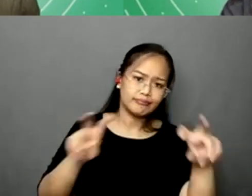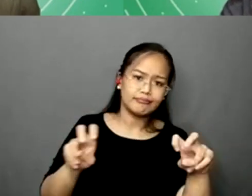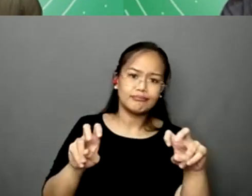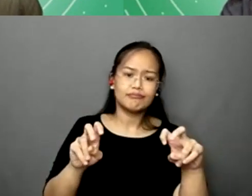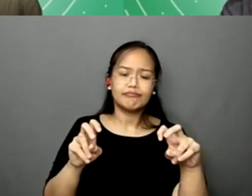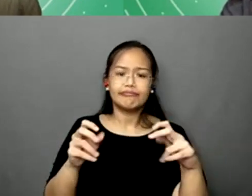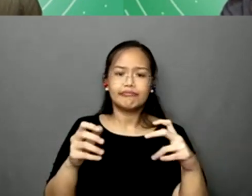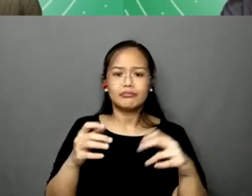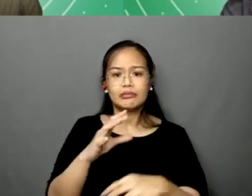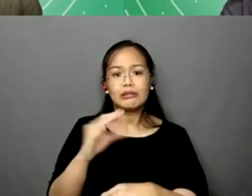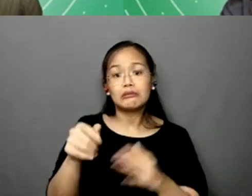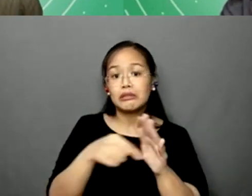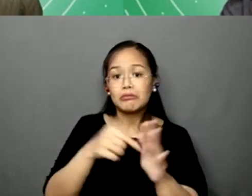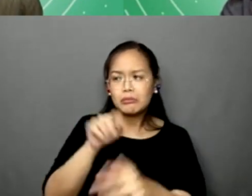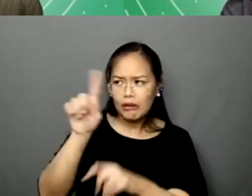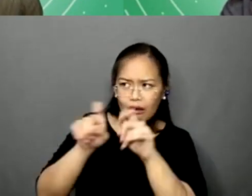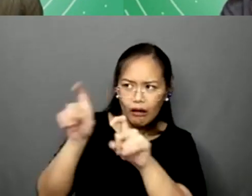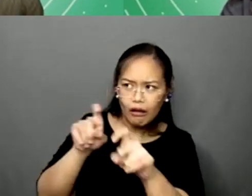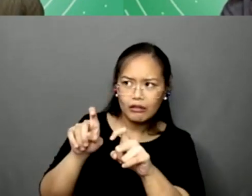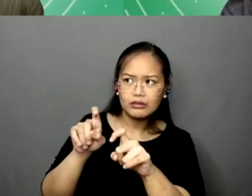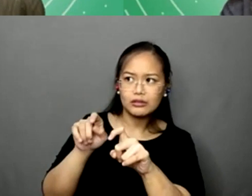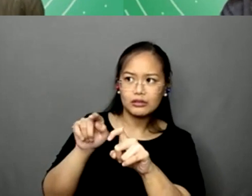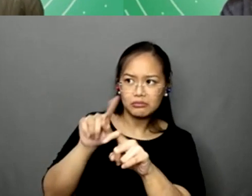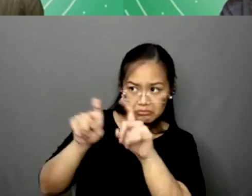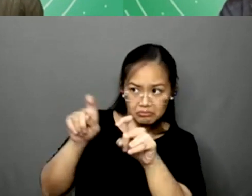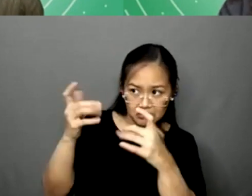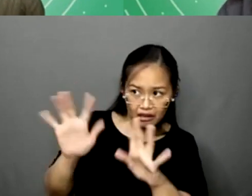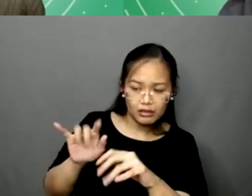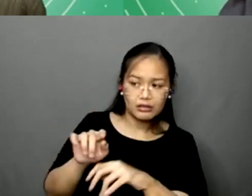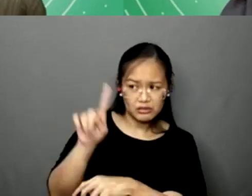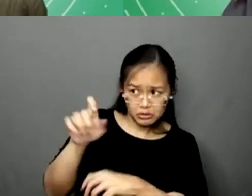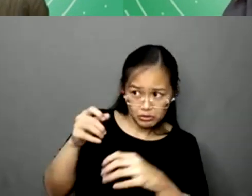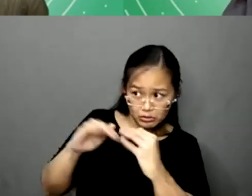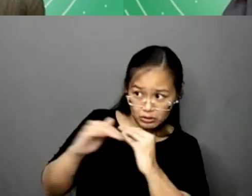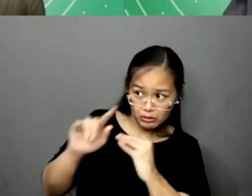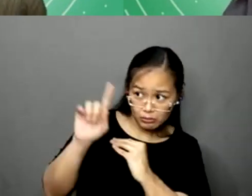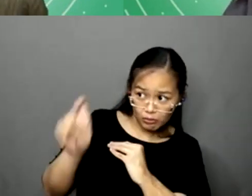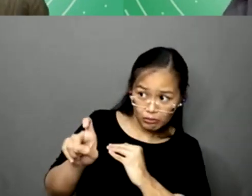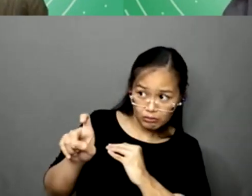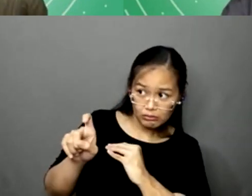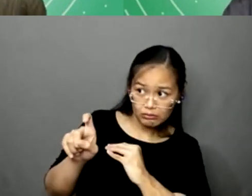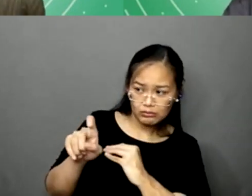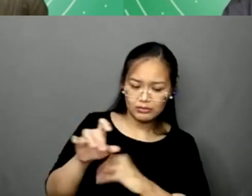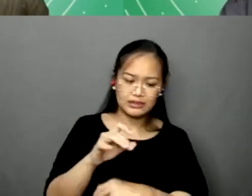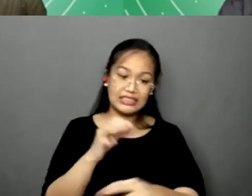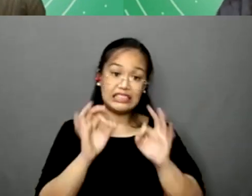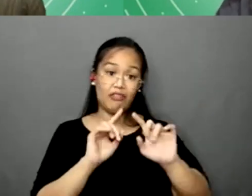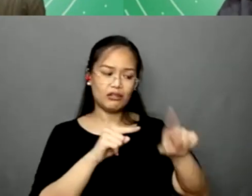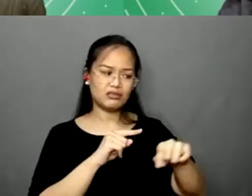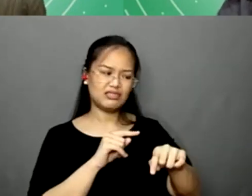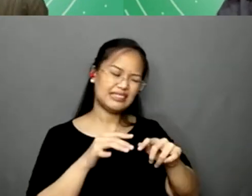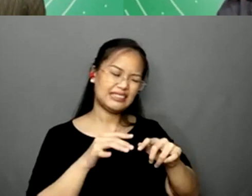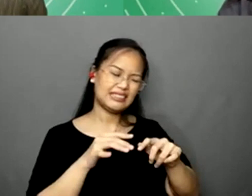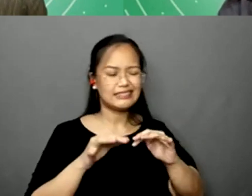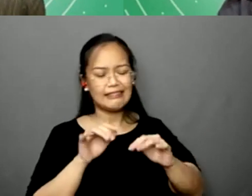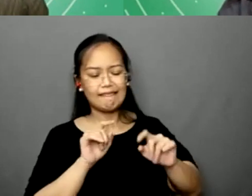sometimes asking questions about the supplier is simple enough. If they're not sustainable and they're kind of vague and sketchy about their answers, then you can kind of